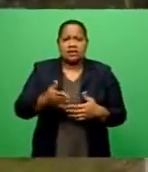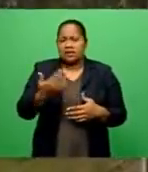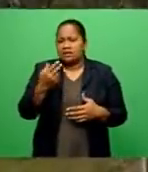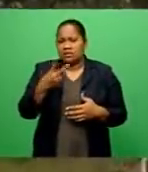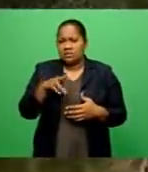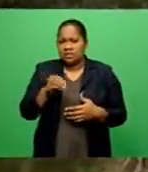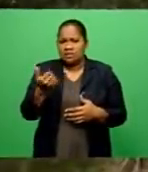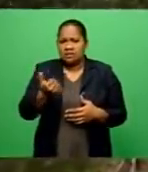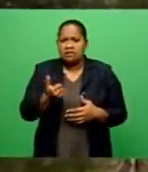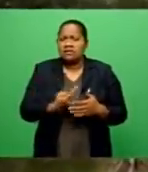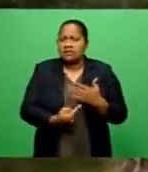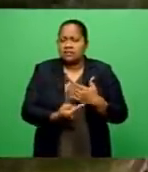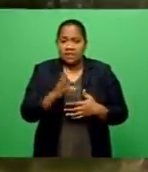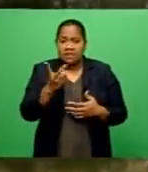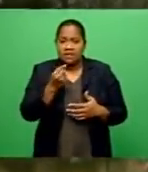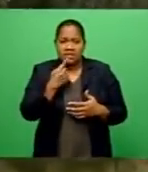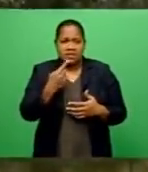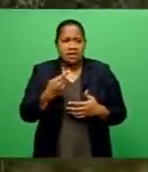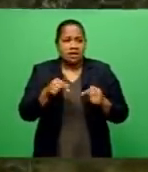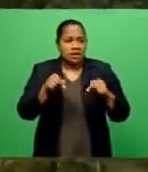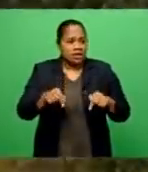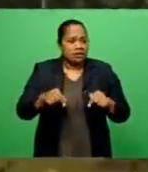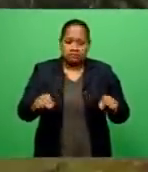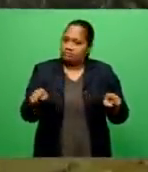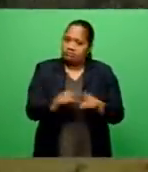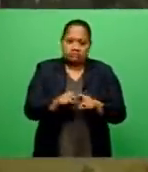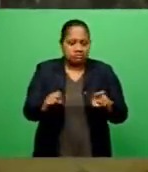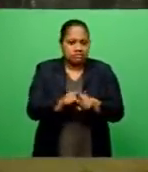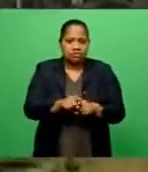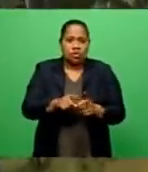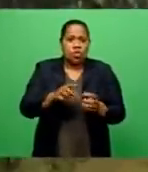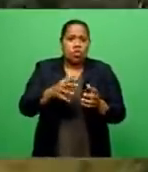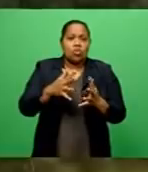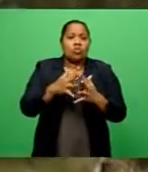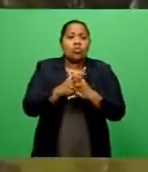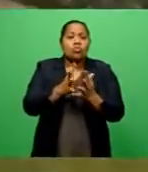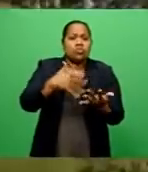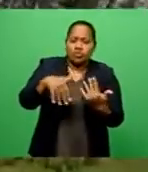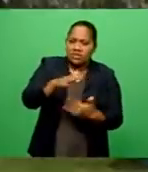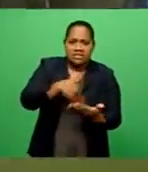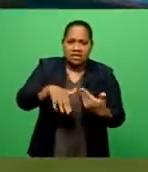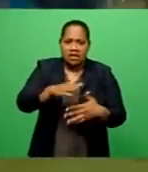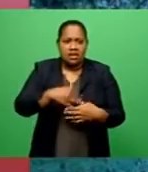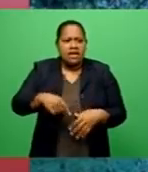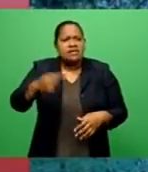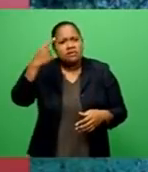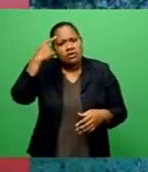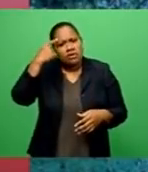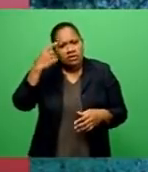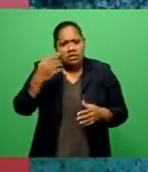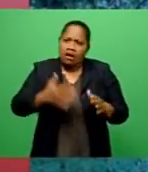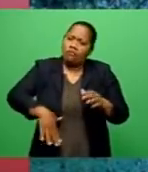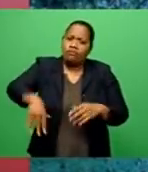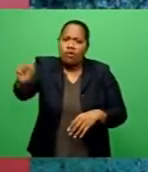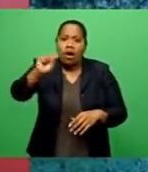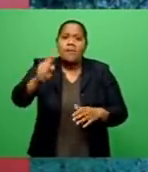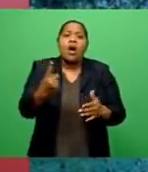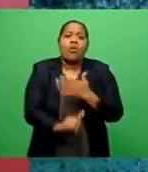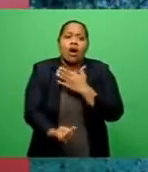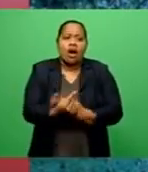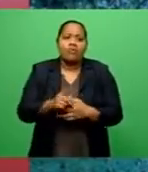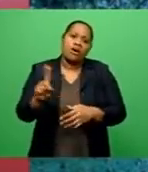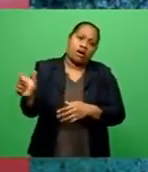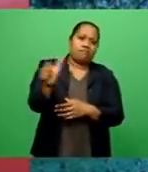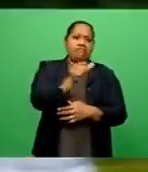in, they say this is just like Winston. They were think it has gone, but it come back. This is just like what